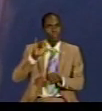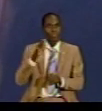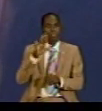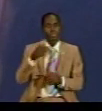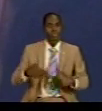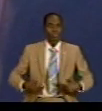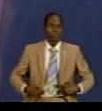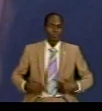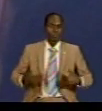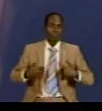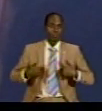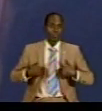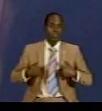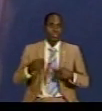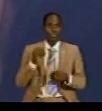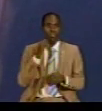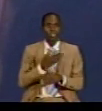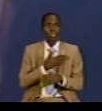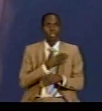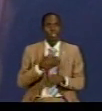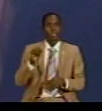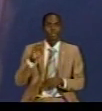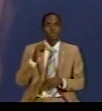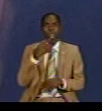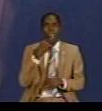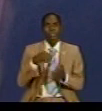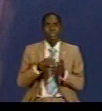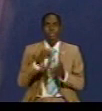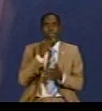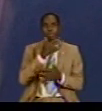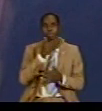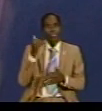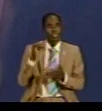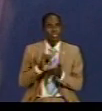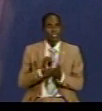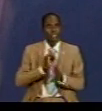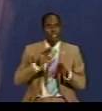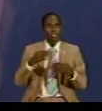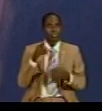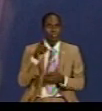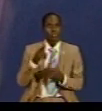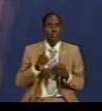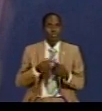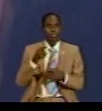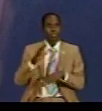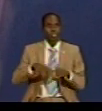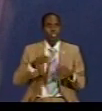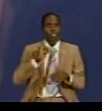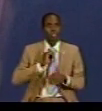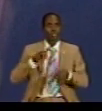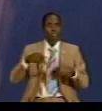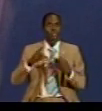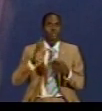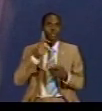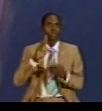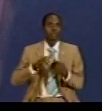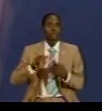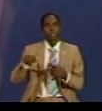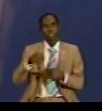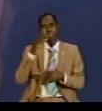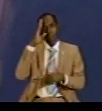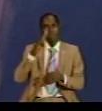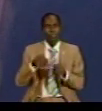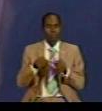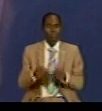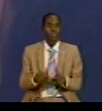with me. And Jacob served 7 years for Rachel, and they seemed unto him but a few days, for the